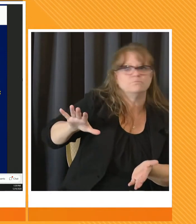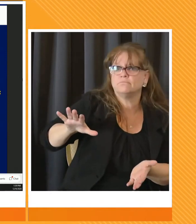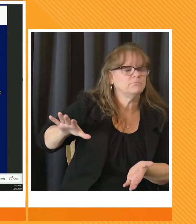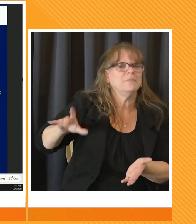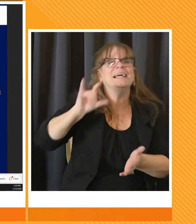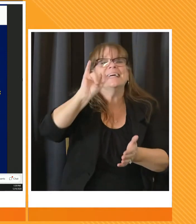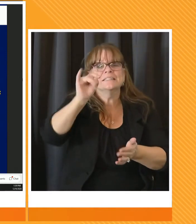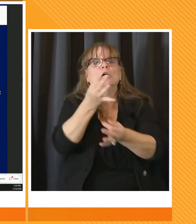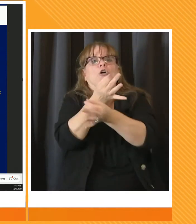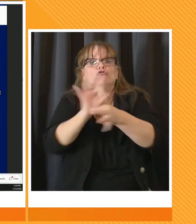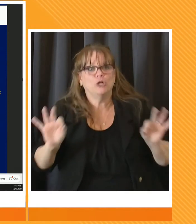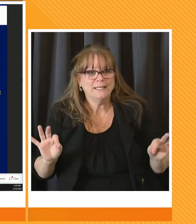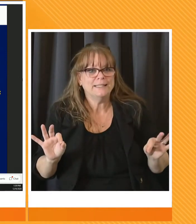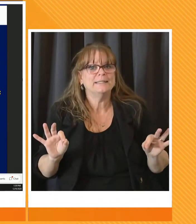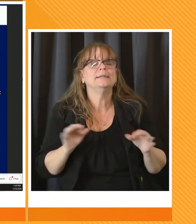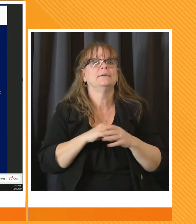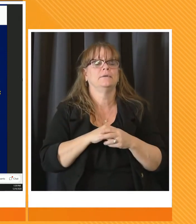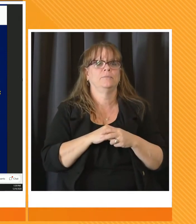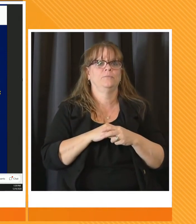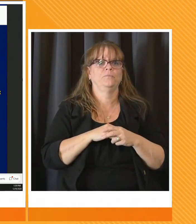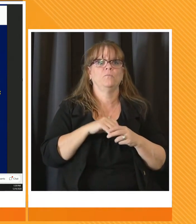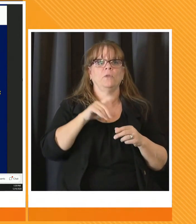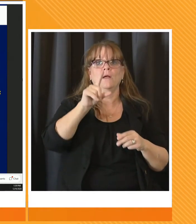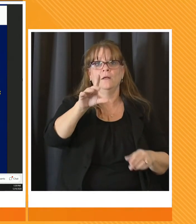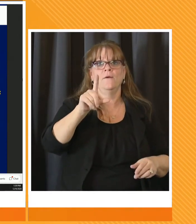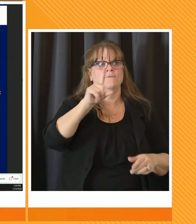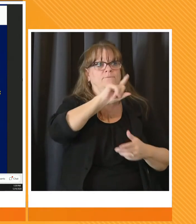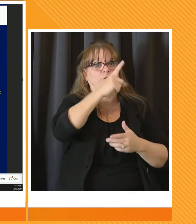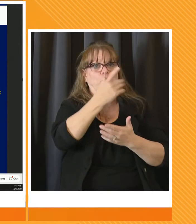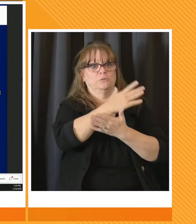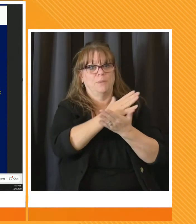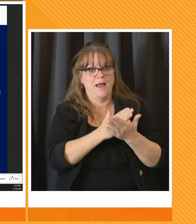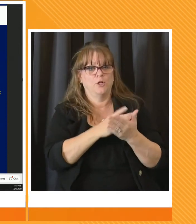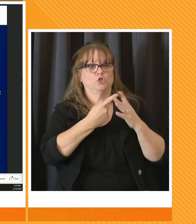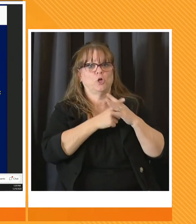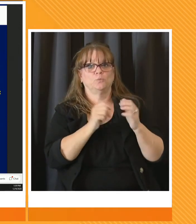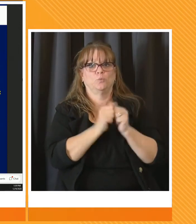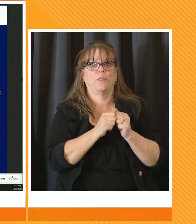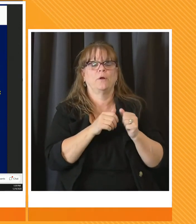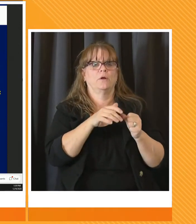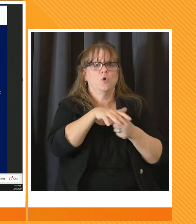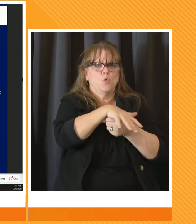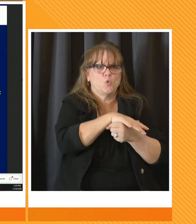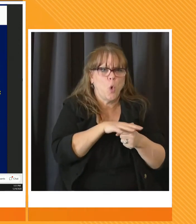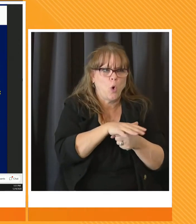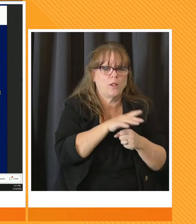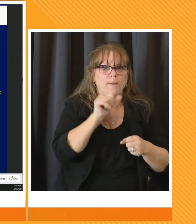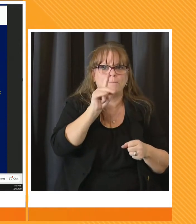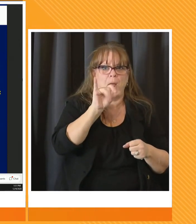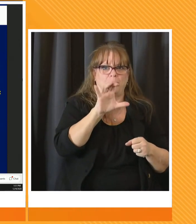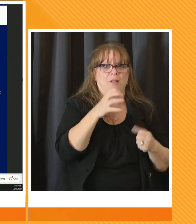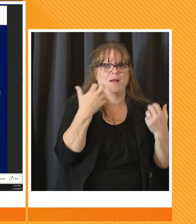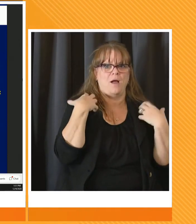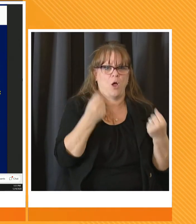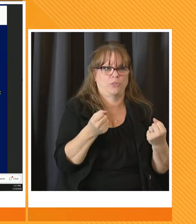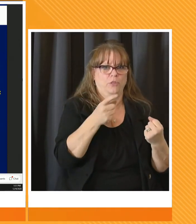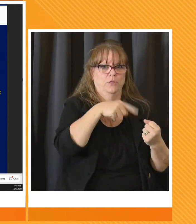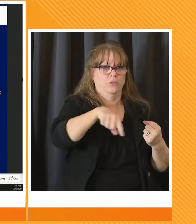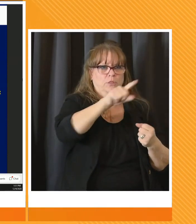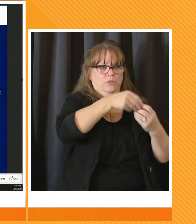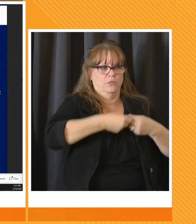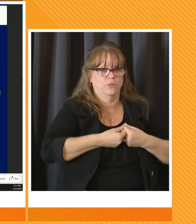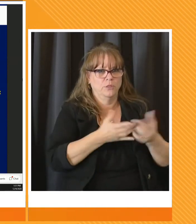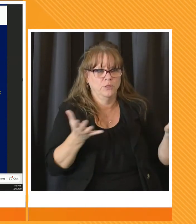at local public health agencies, hospitals and healthcare systems, some of our federally qualified health centers, and a small number of